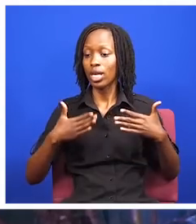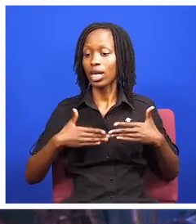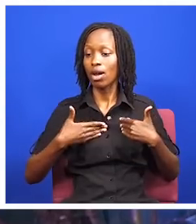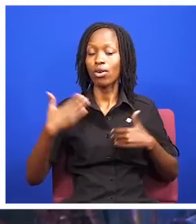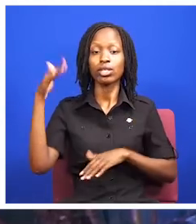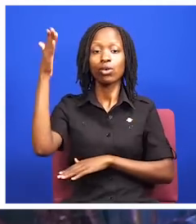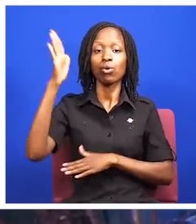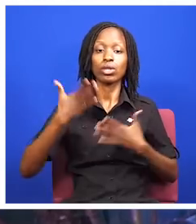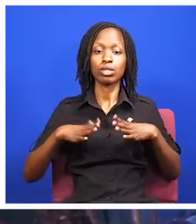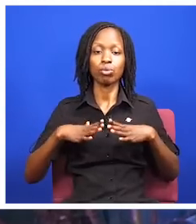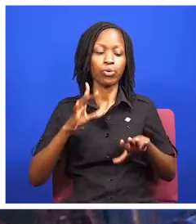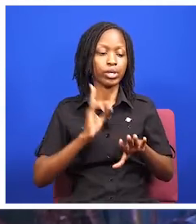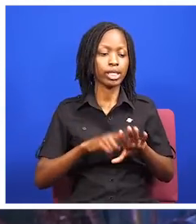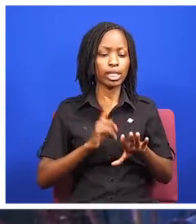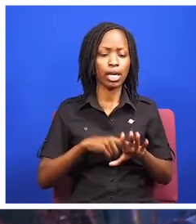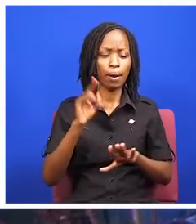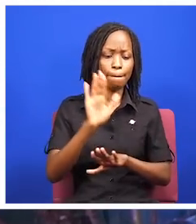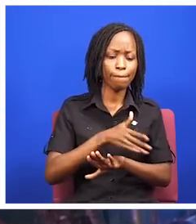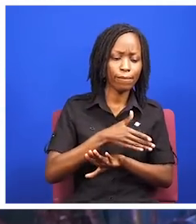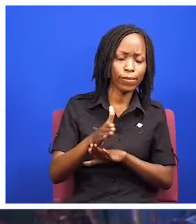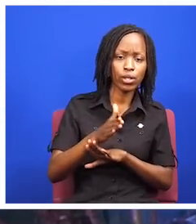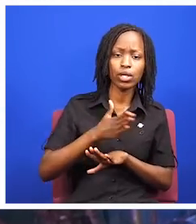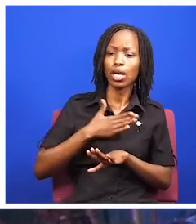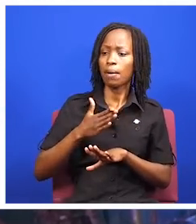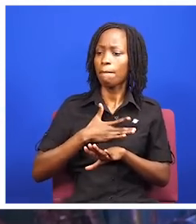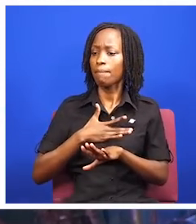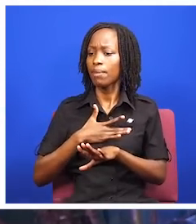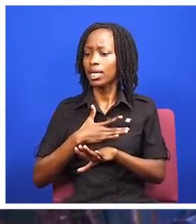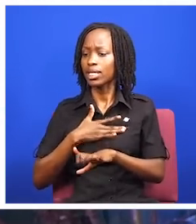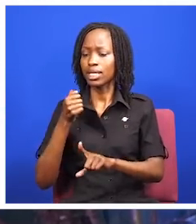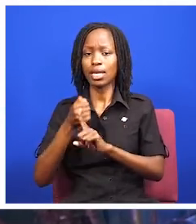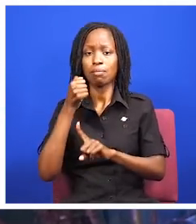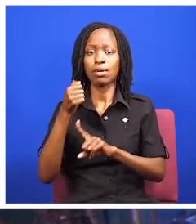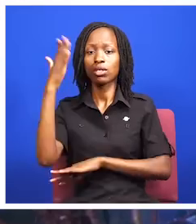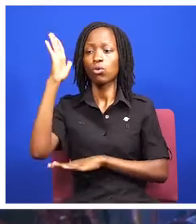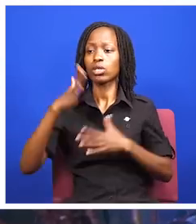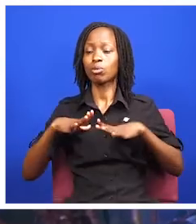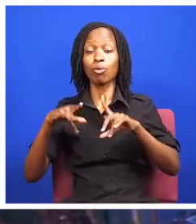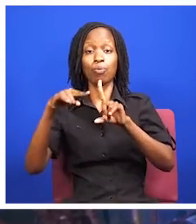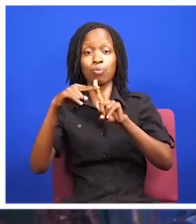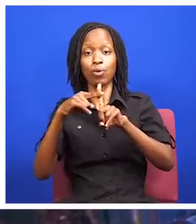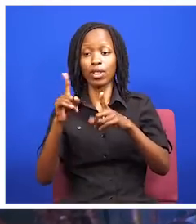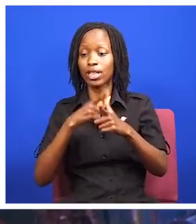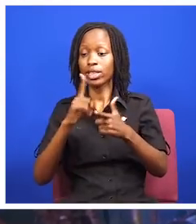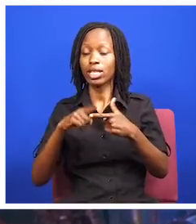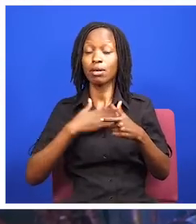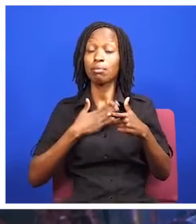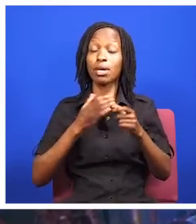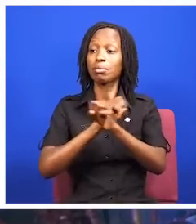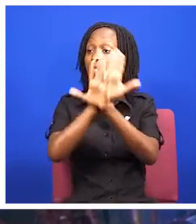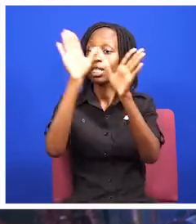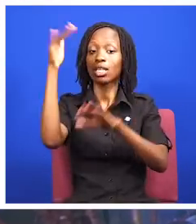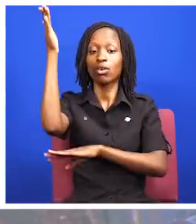God's people. When my music ministers to God's people in this way, then I am